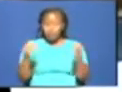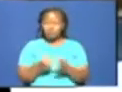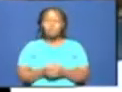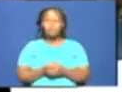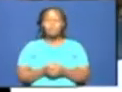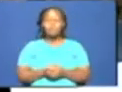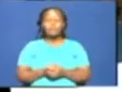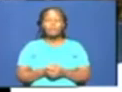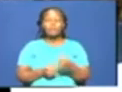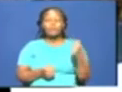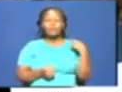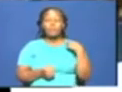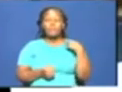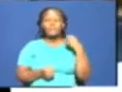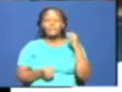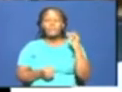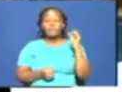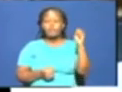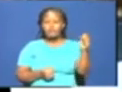Point number